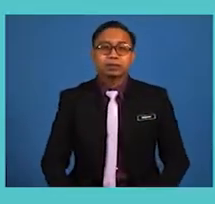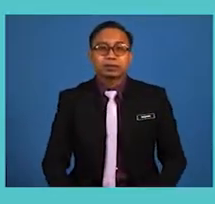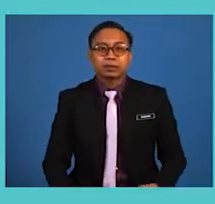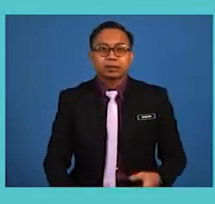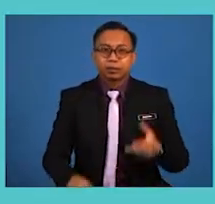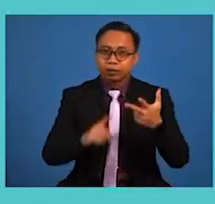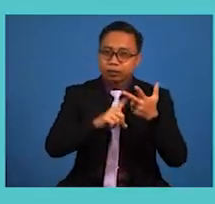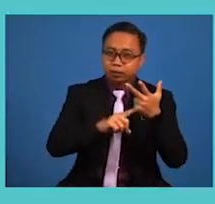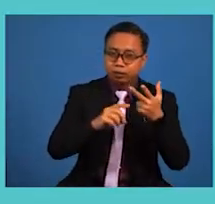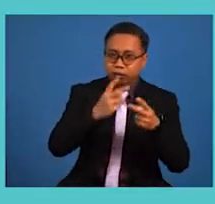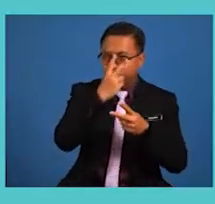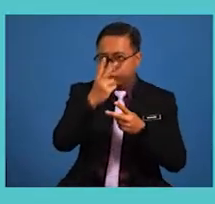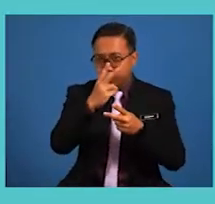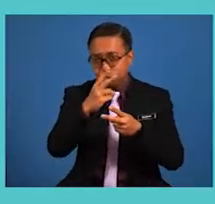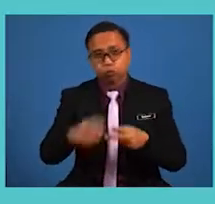overview,